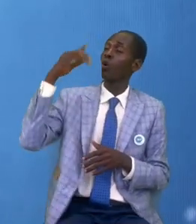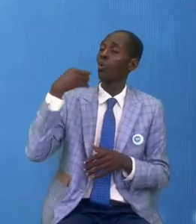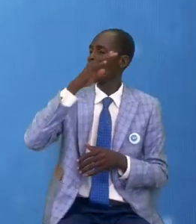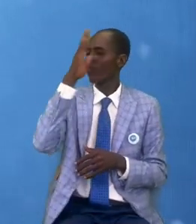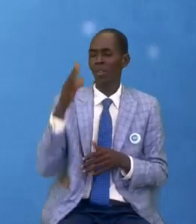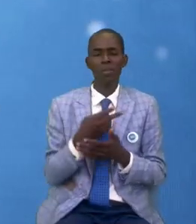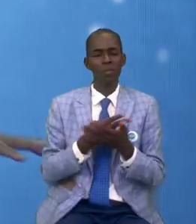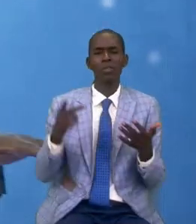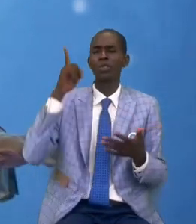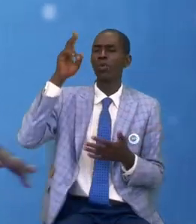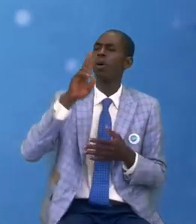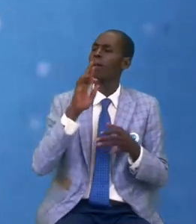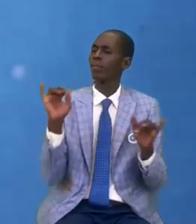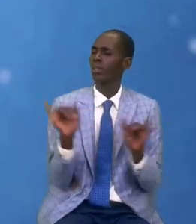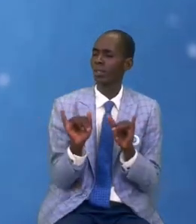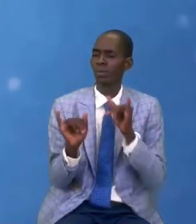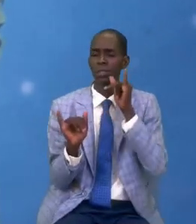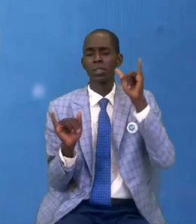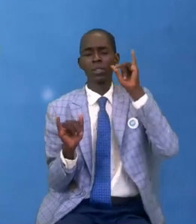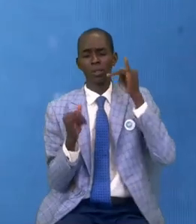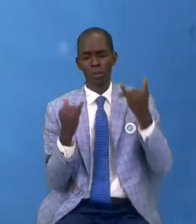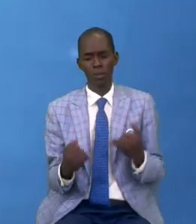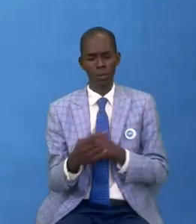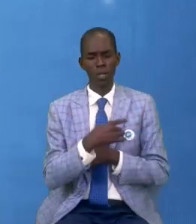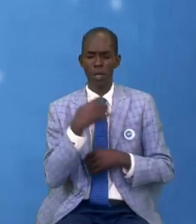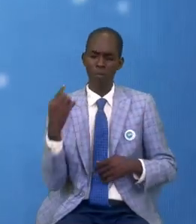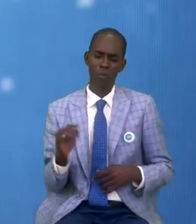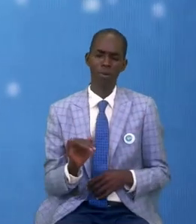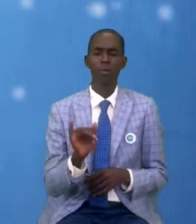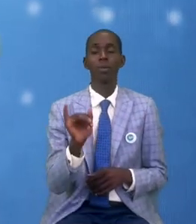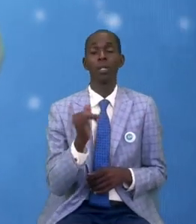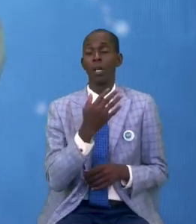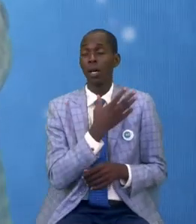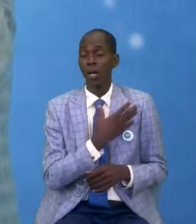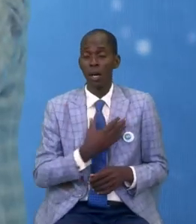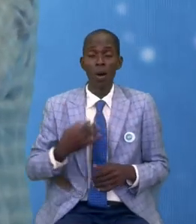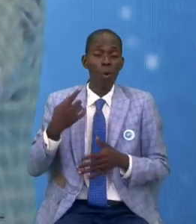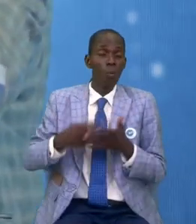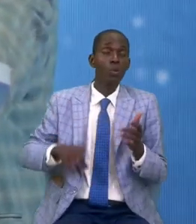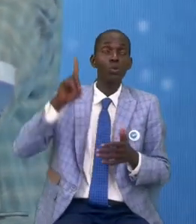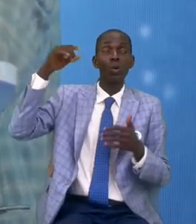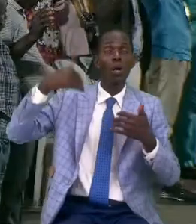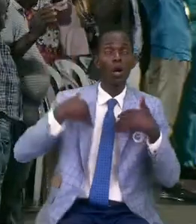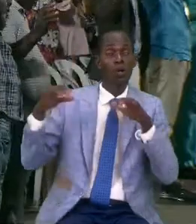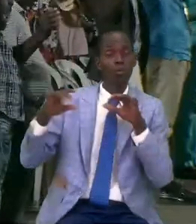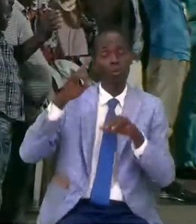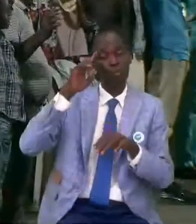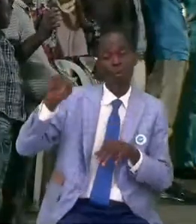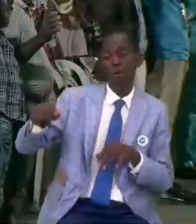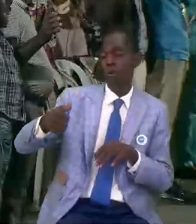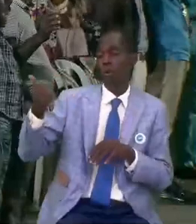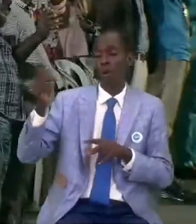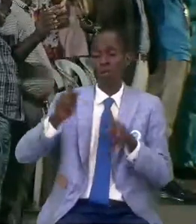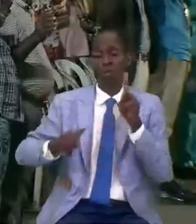forever. And what you've done for other people, you've come to do for everyone.